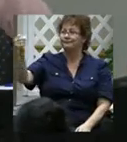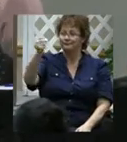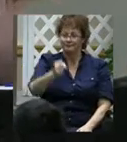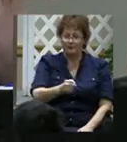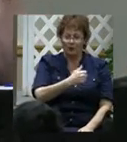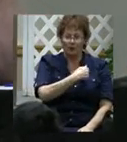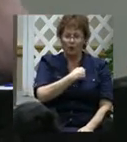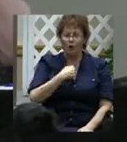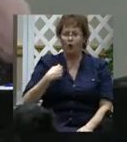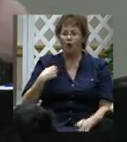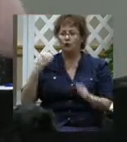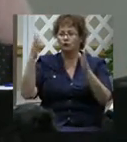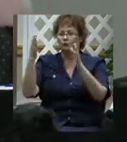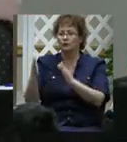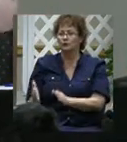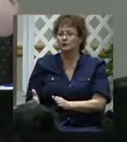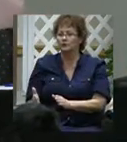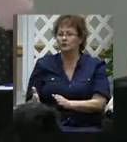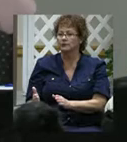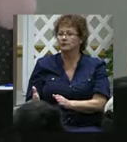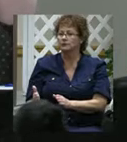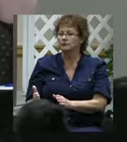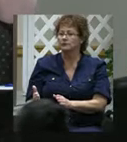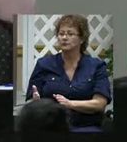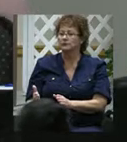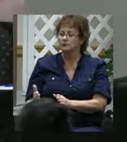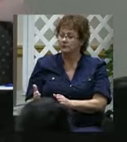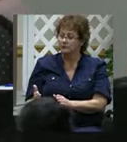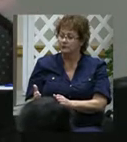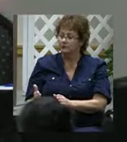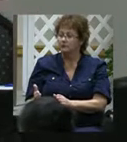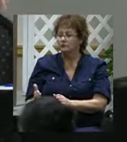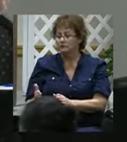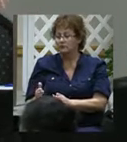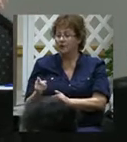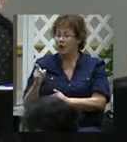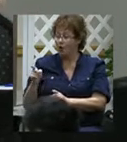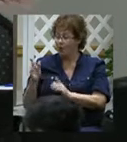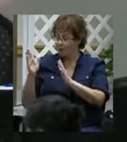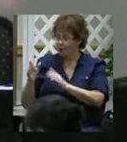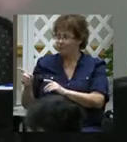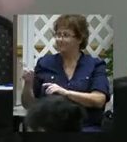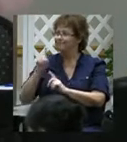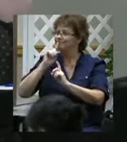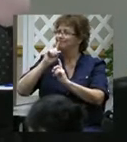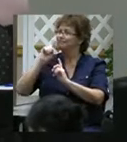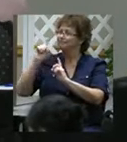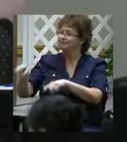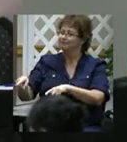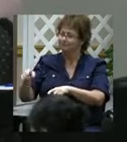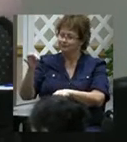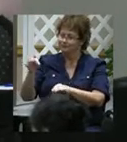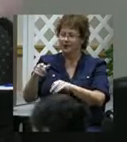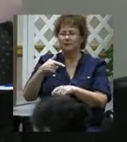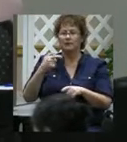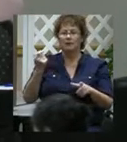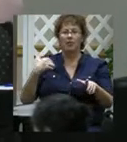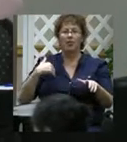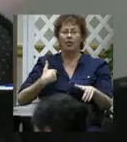court order well, the person was court ordered to go to, I'm sorry, I'm jet lagged.